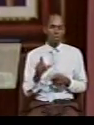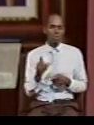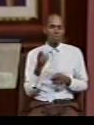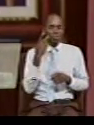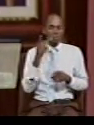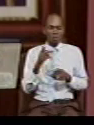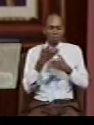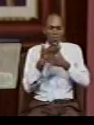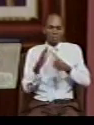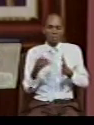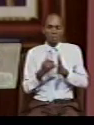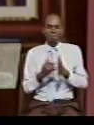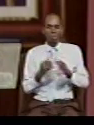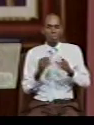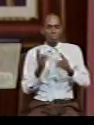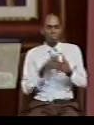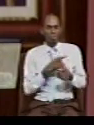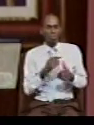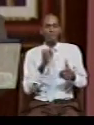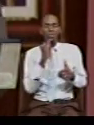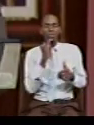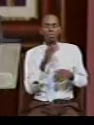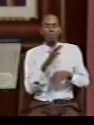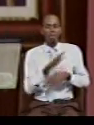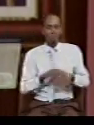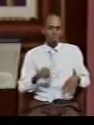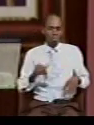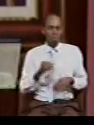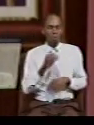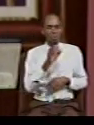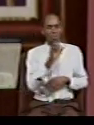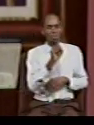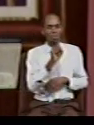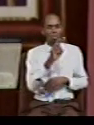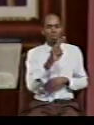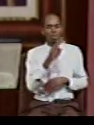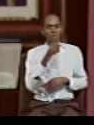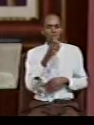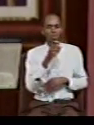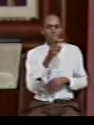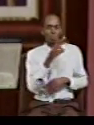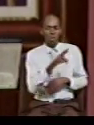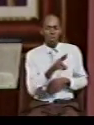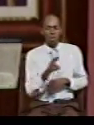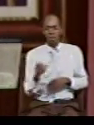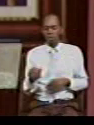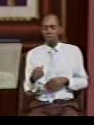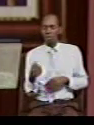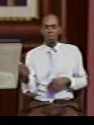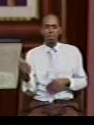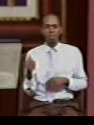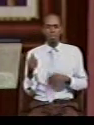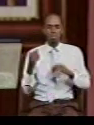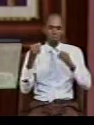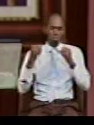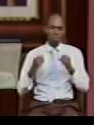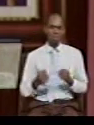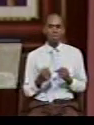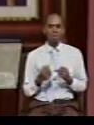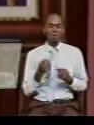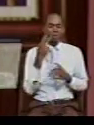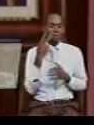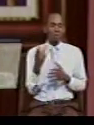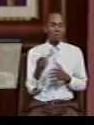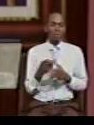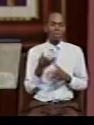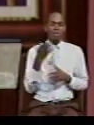is natural. And there are many things we can do in a natural strength. But there is a